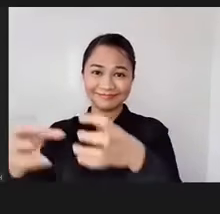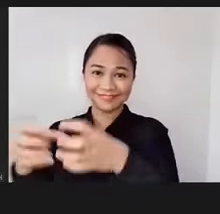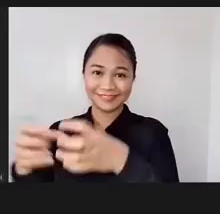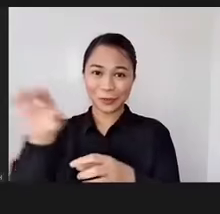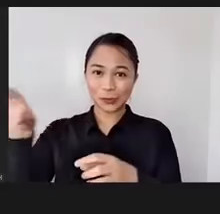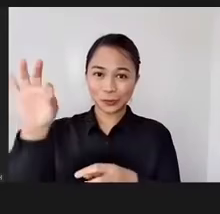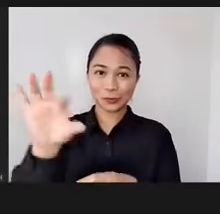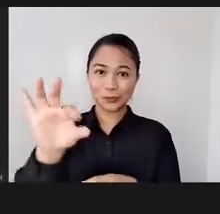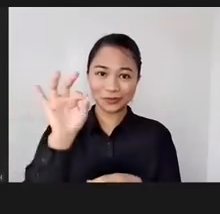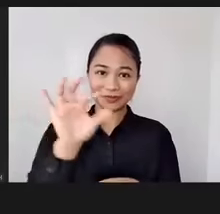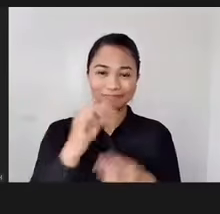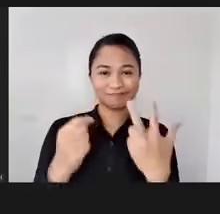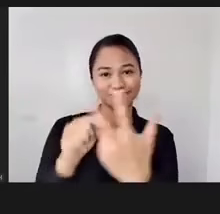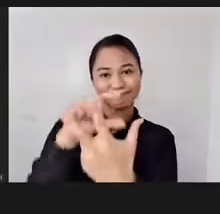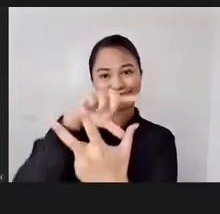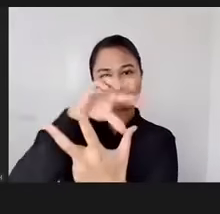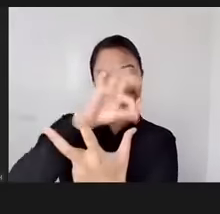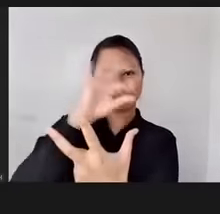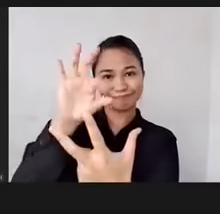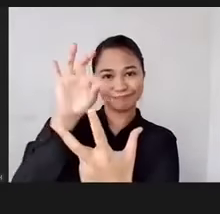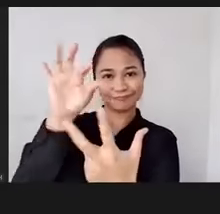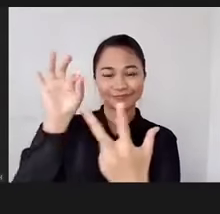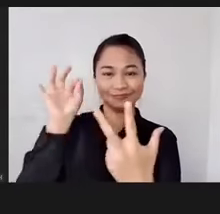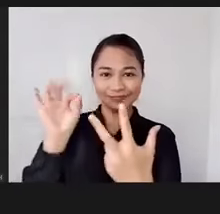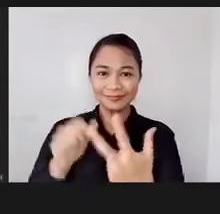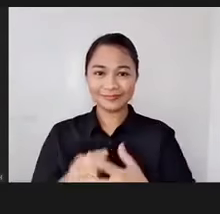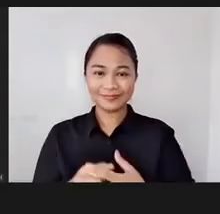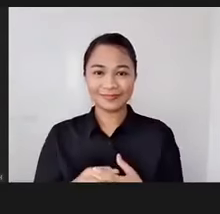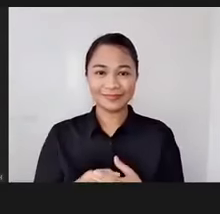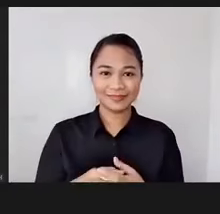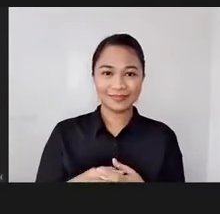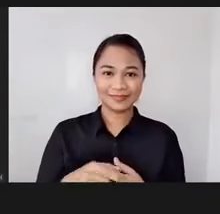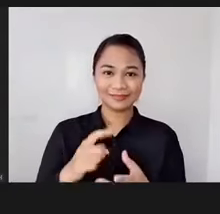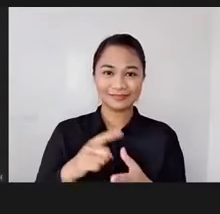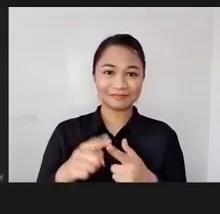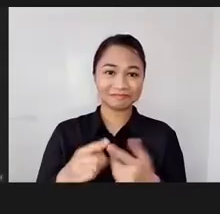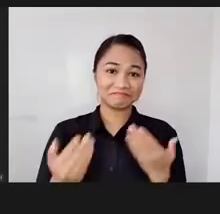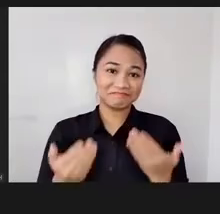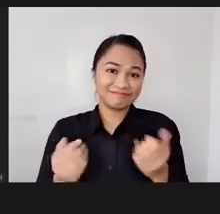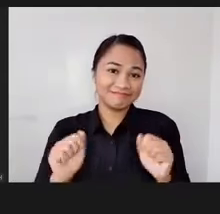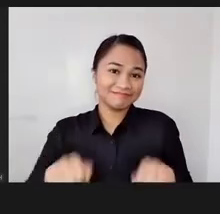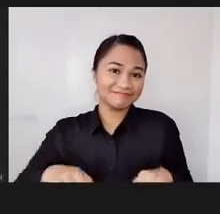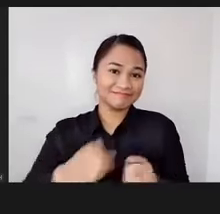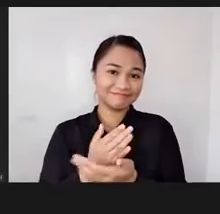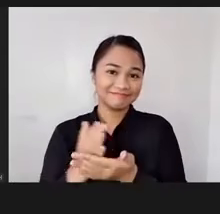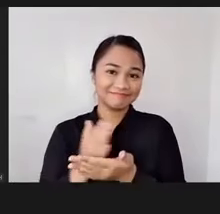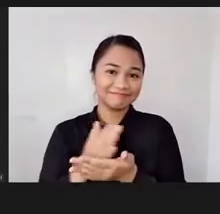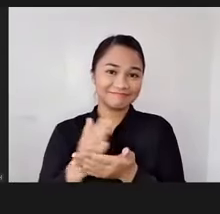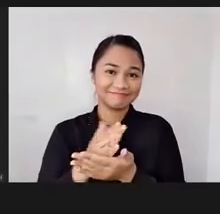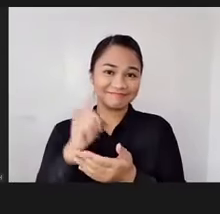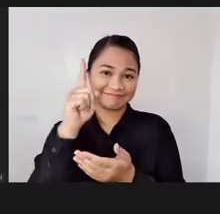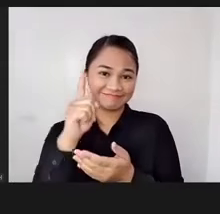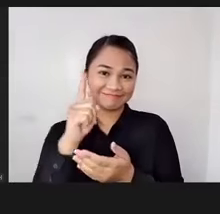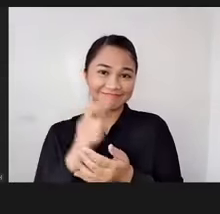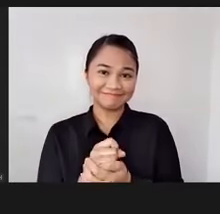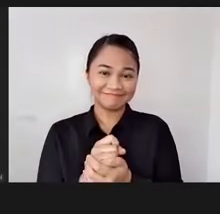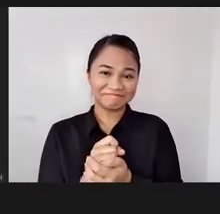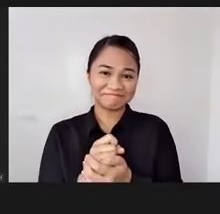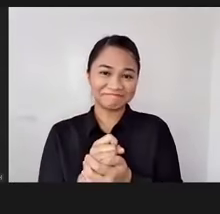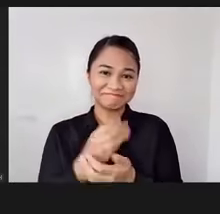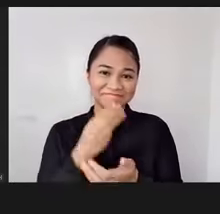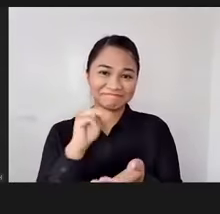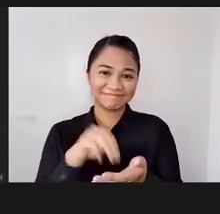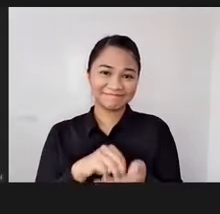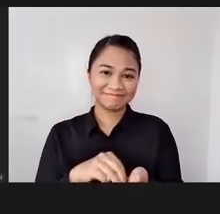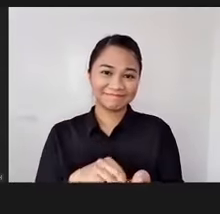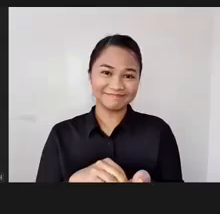on the zero exclusion, where the root cause of the systemic social exclusion in the Philippines is the failure of our society